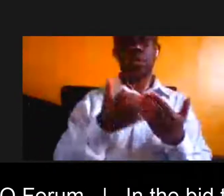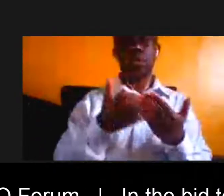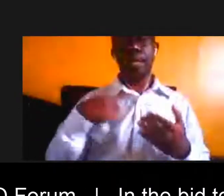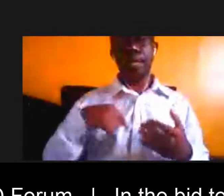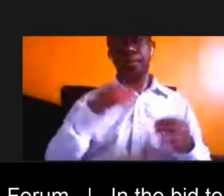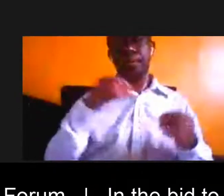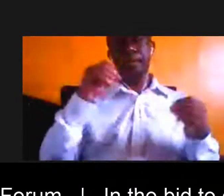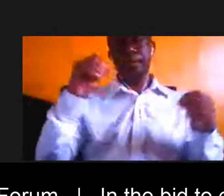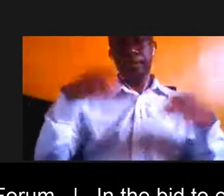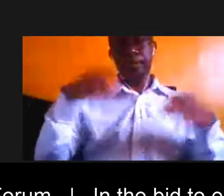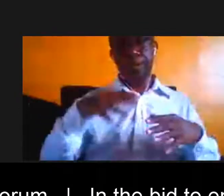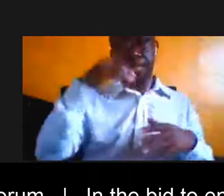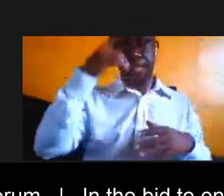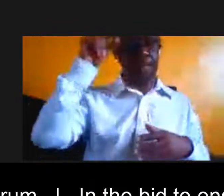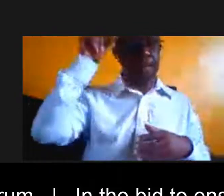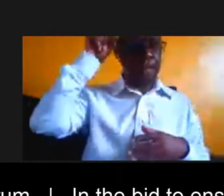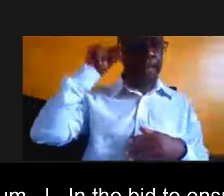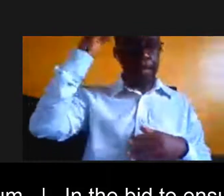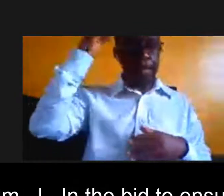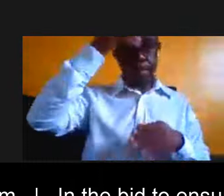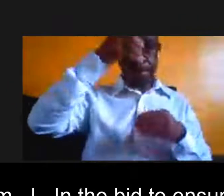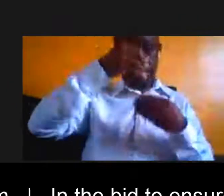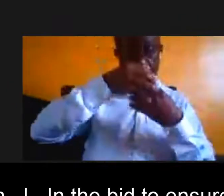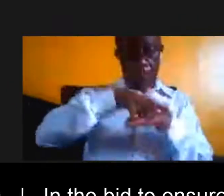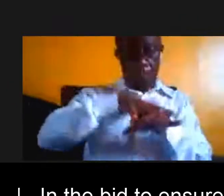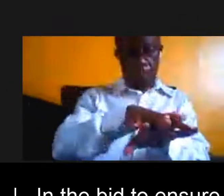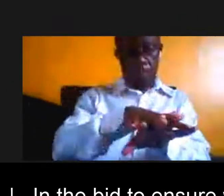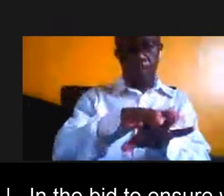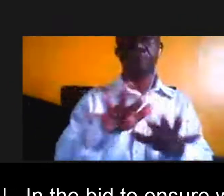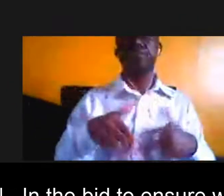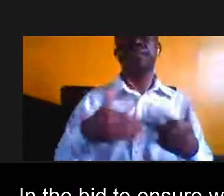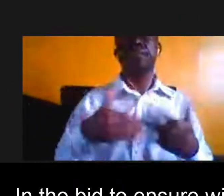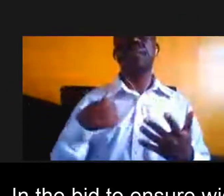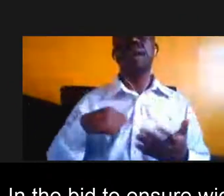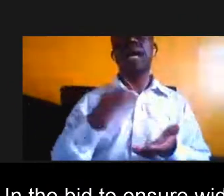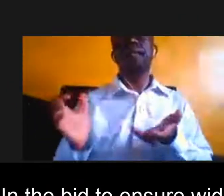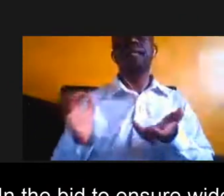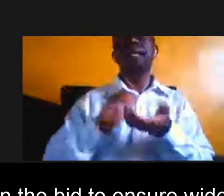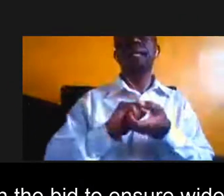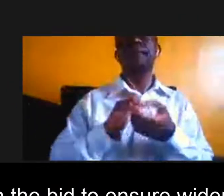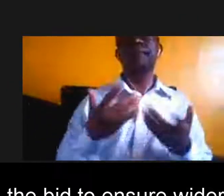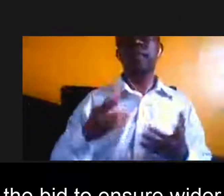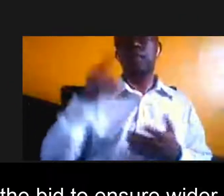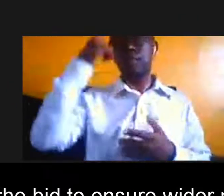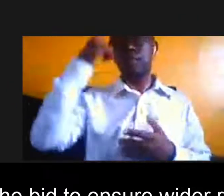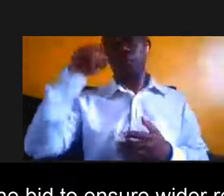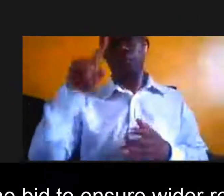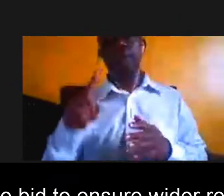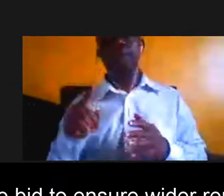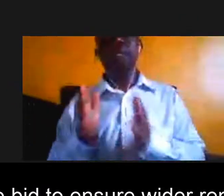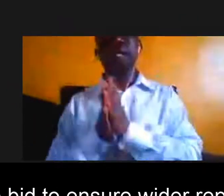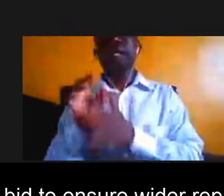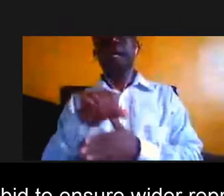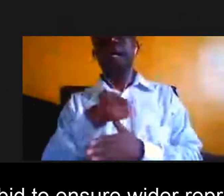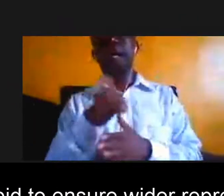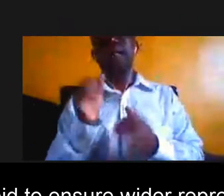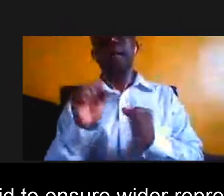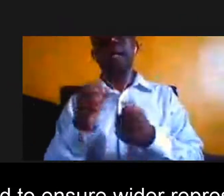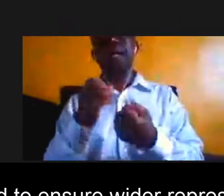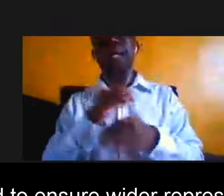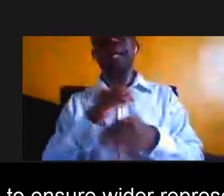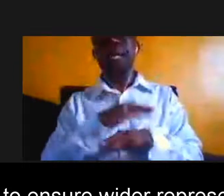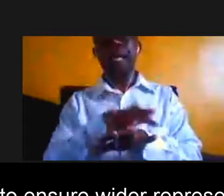mainstreaming. How do we engage? How do we have the gender policy? How do we have all these other policies that can influence and